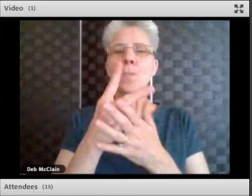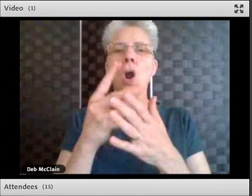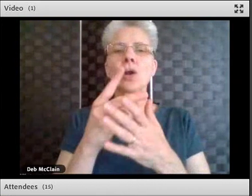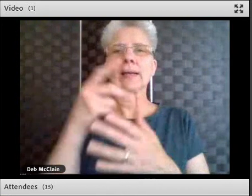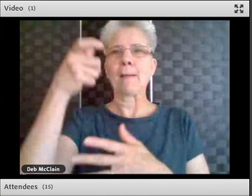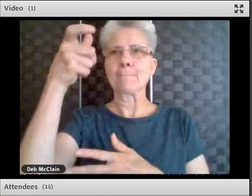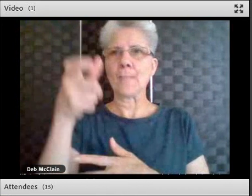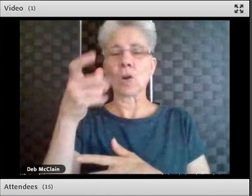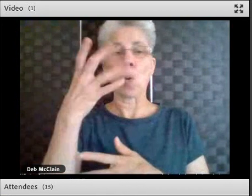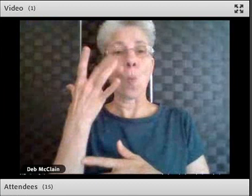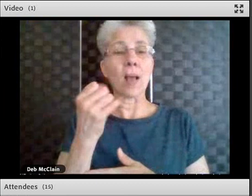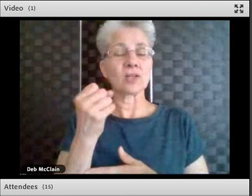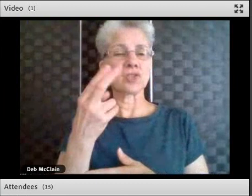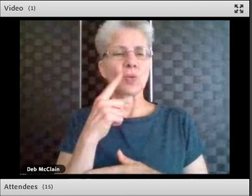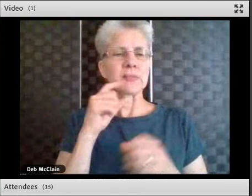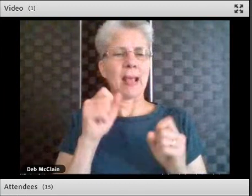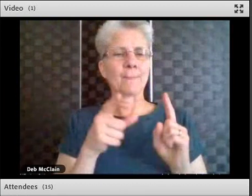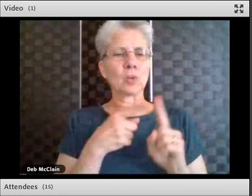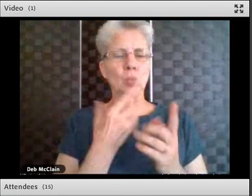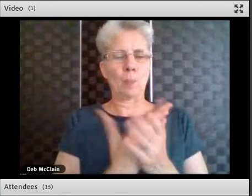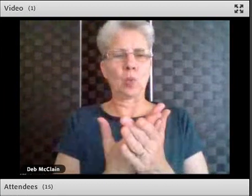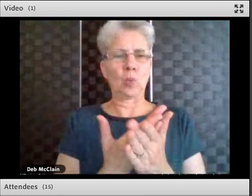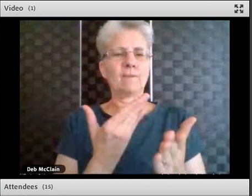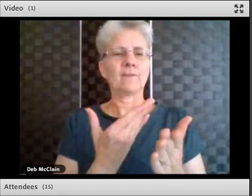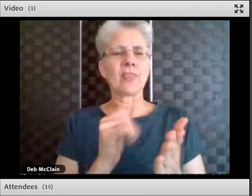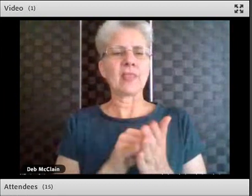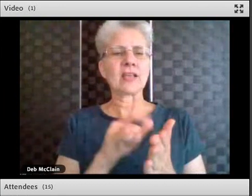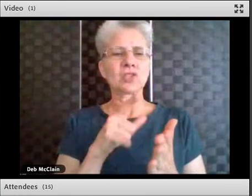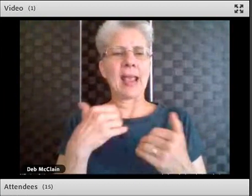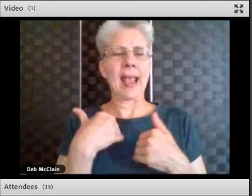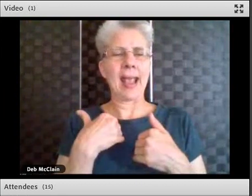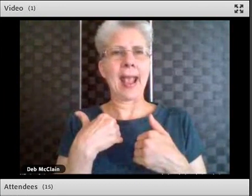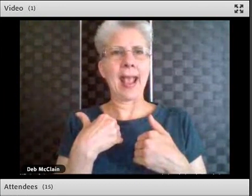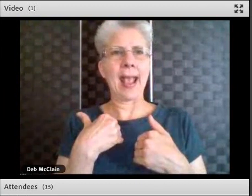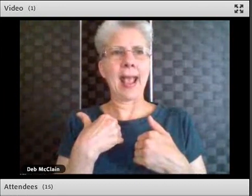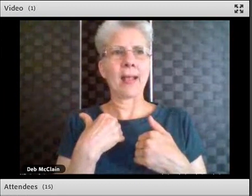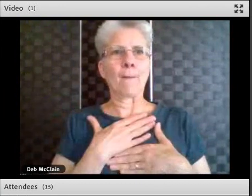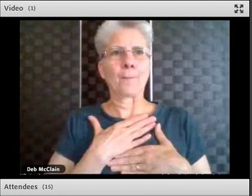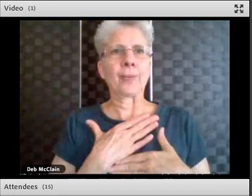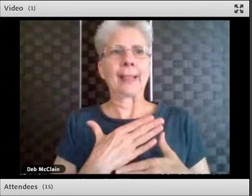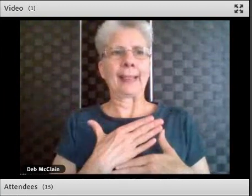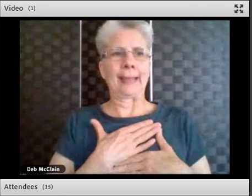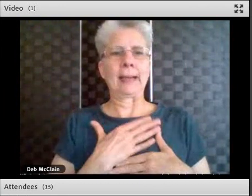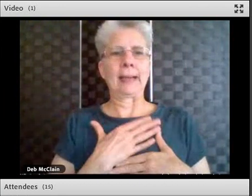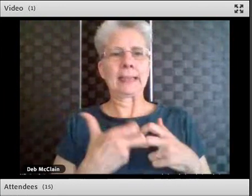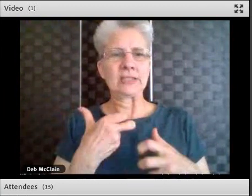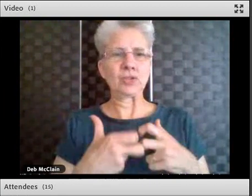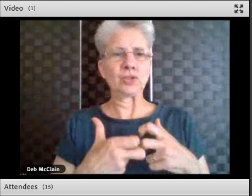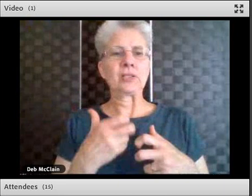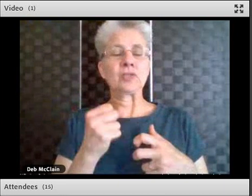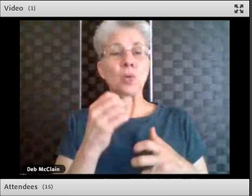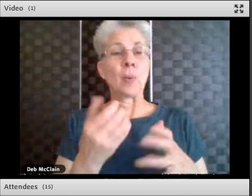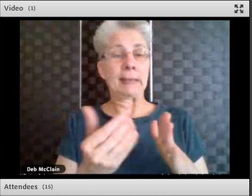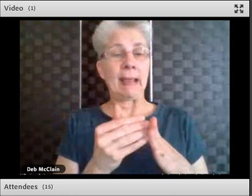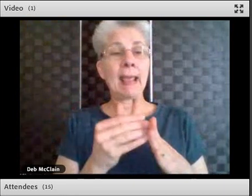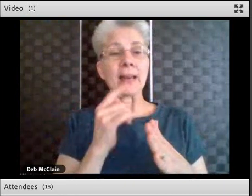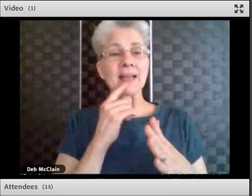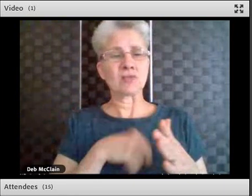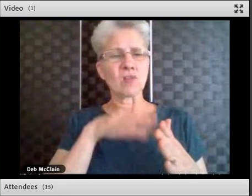placard because she was able to prove that she had a significant breathing condition. So again,